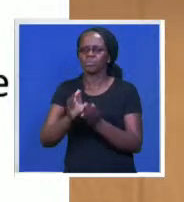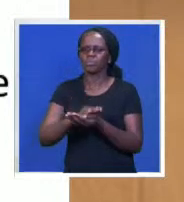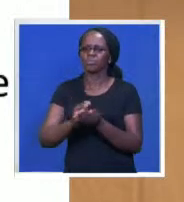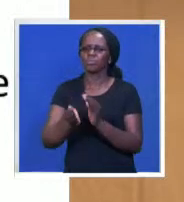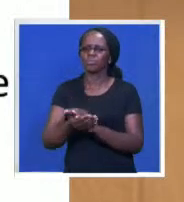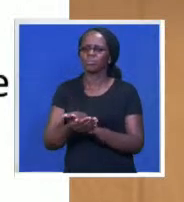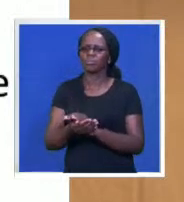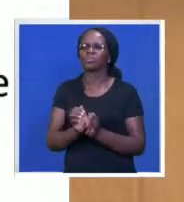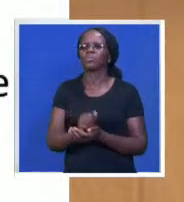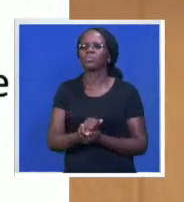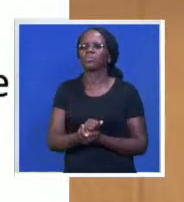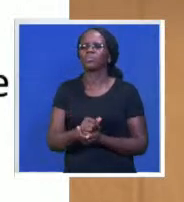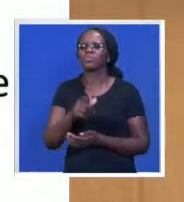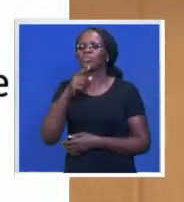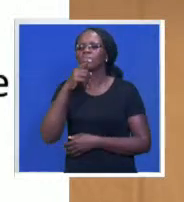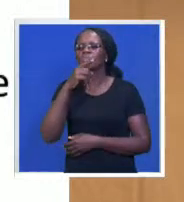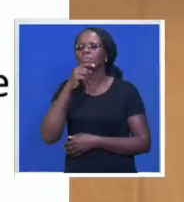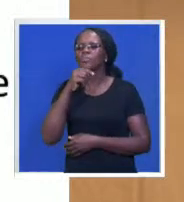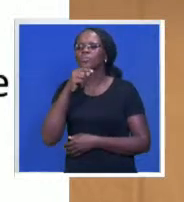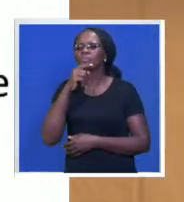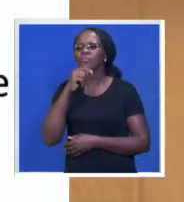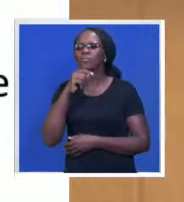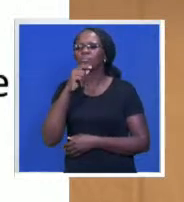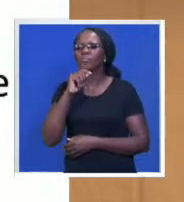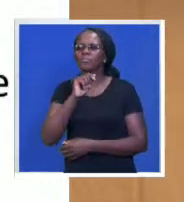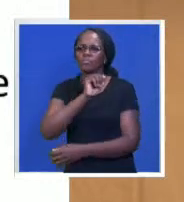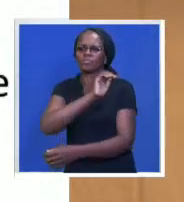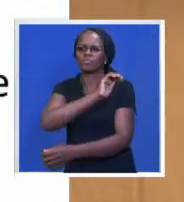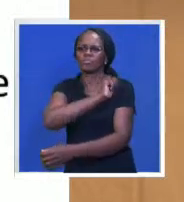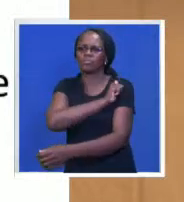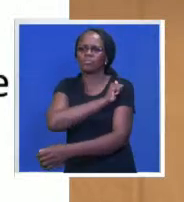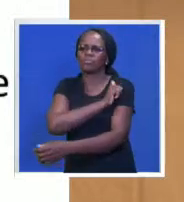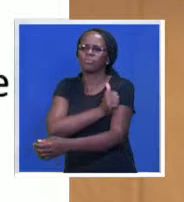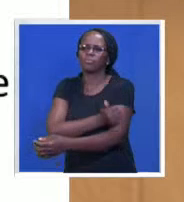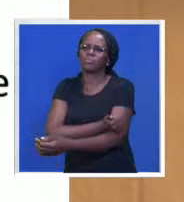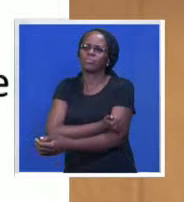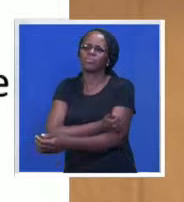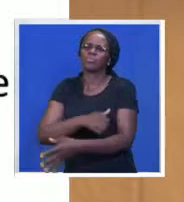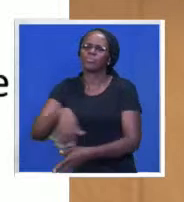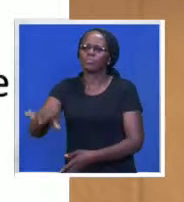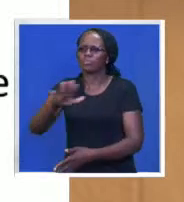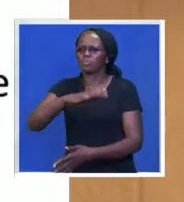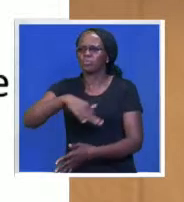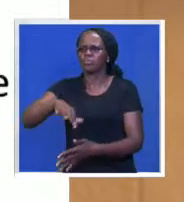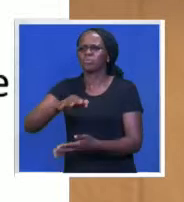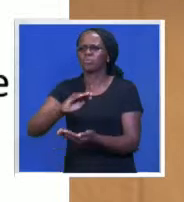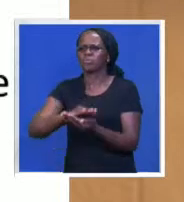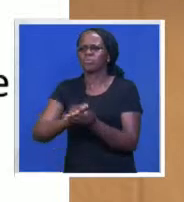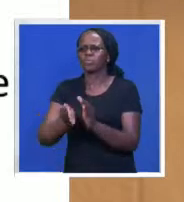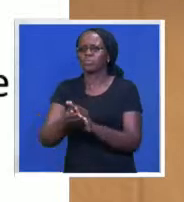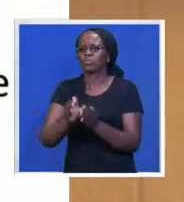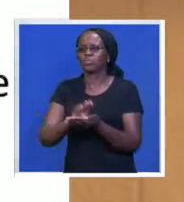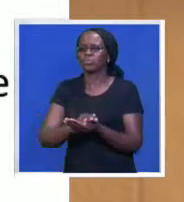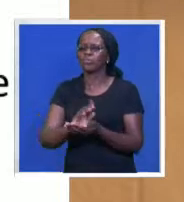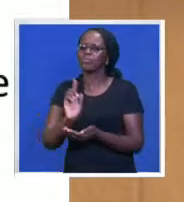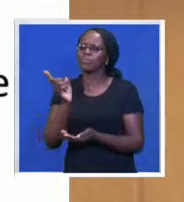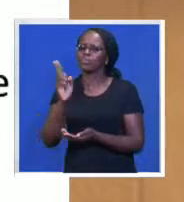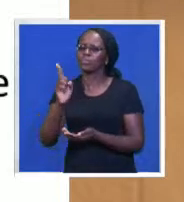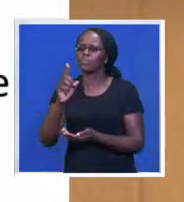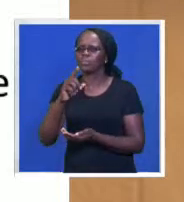man's authority over creation. What does God say about man's authority over